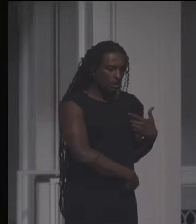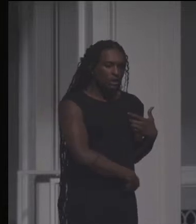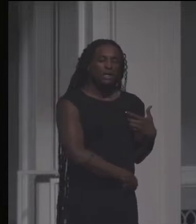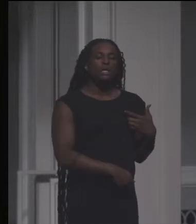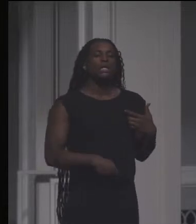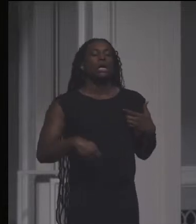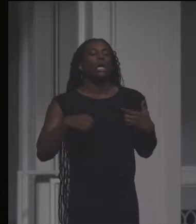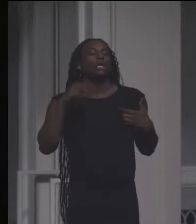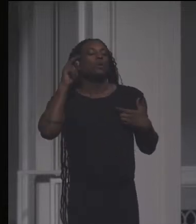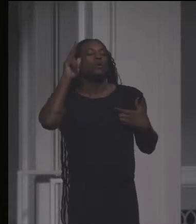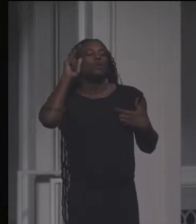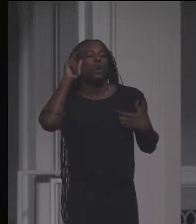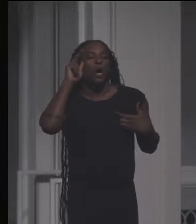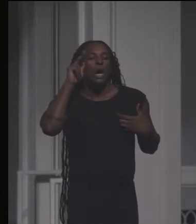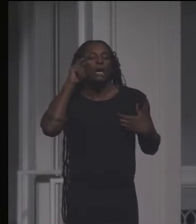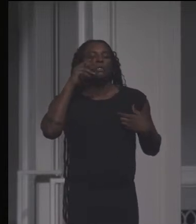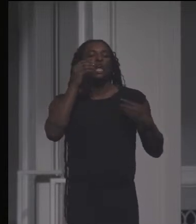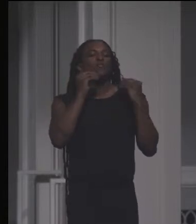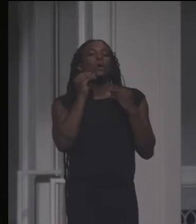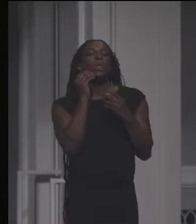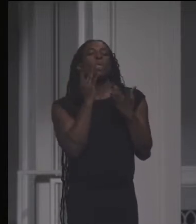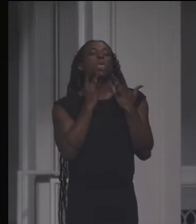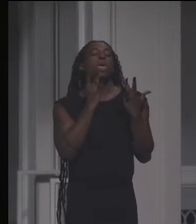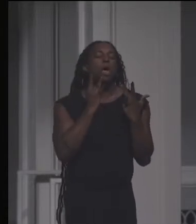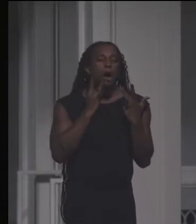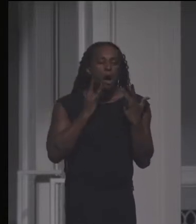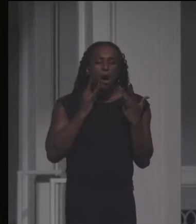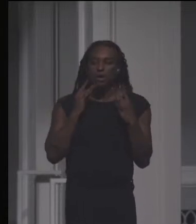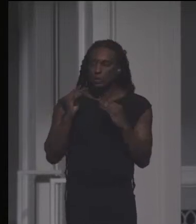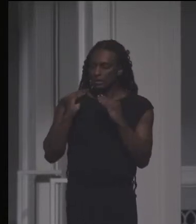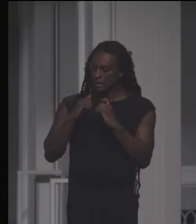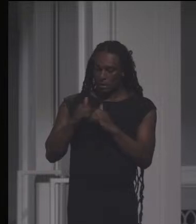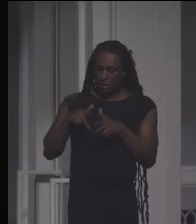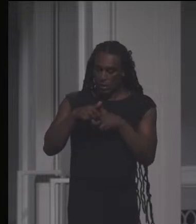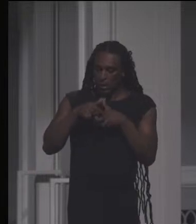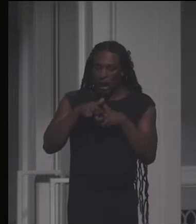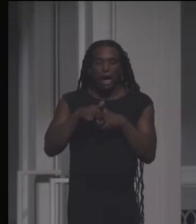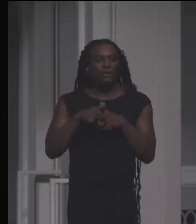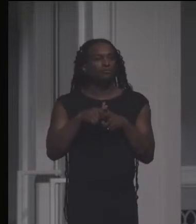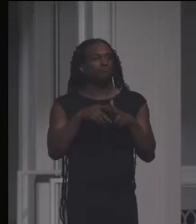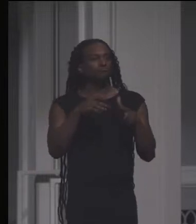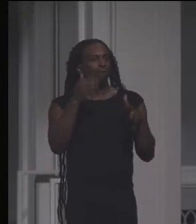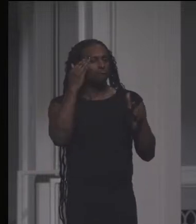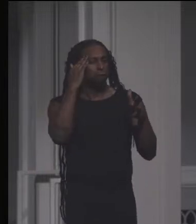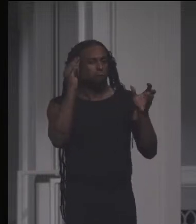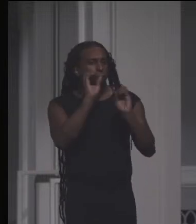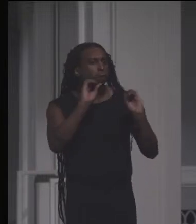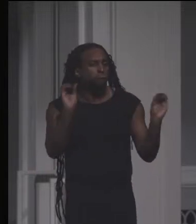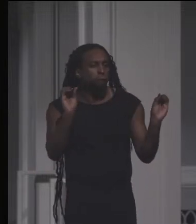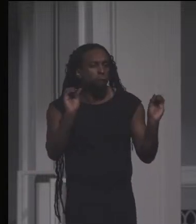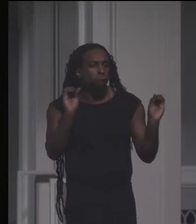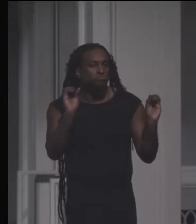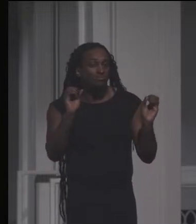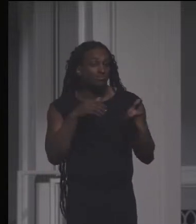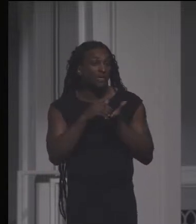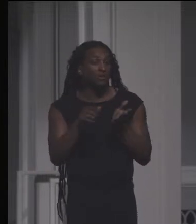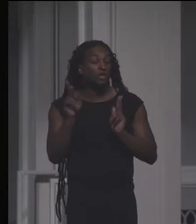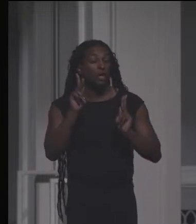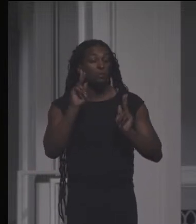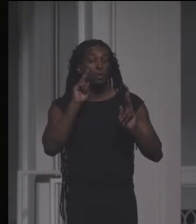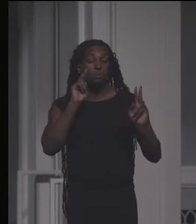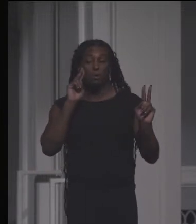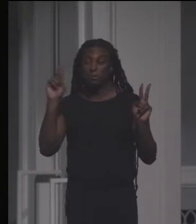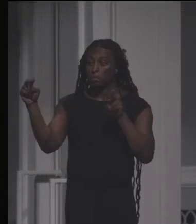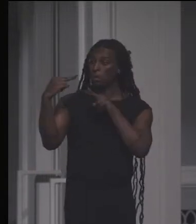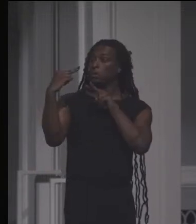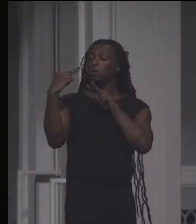way, who teaches her to ride, she doesn't know a soul. She's often mistaken for a man, but she doesn't